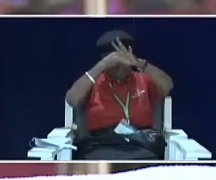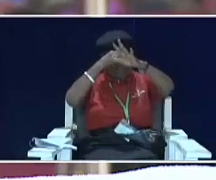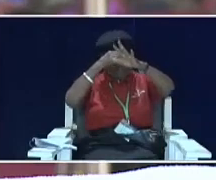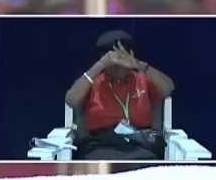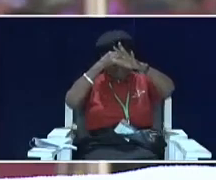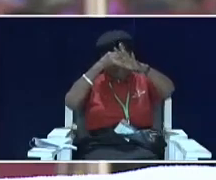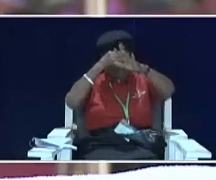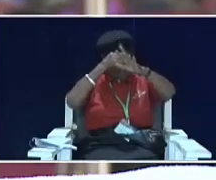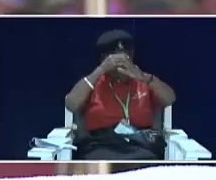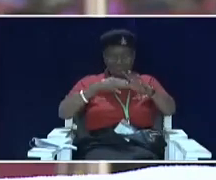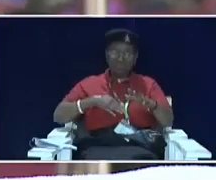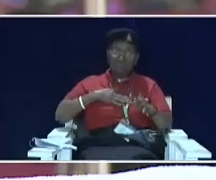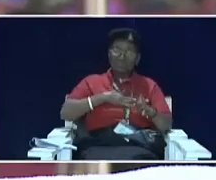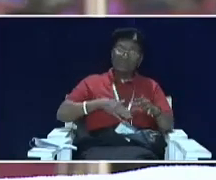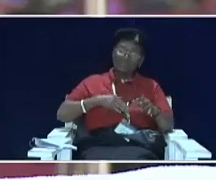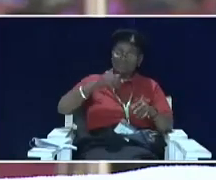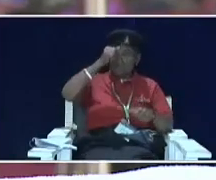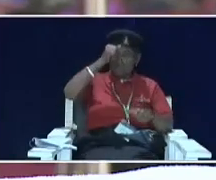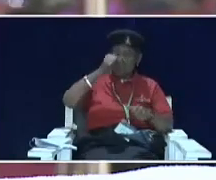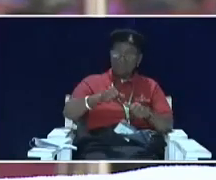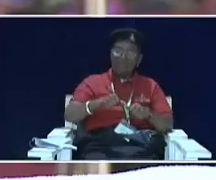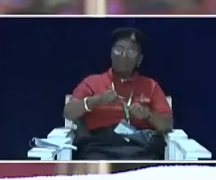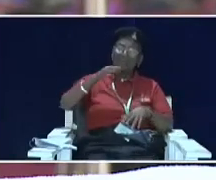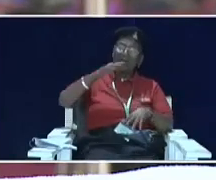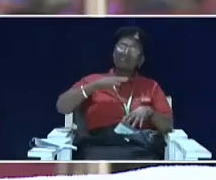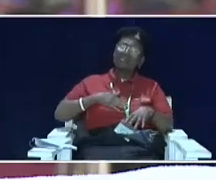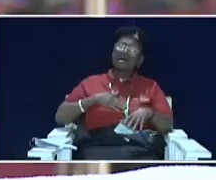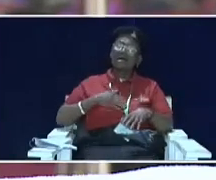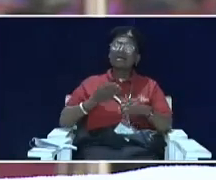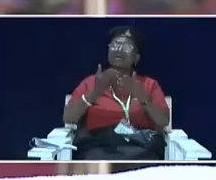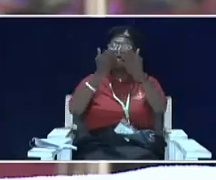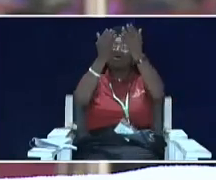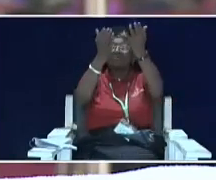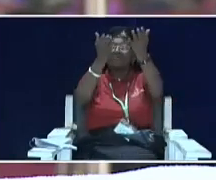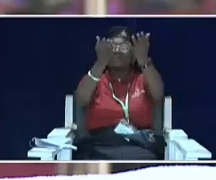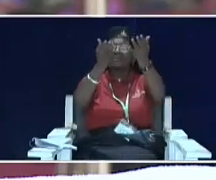please remember my offerings.